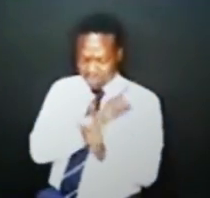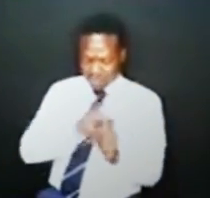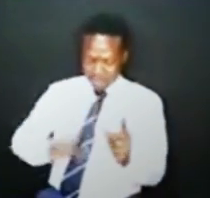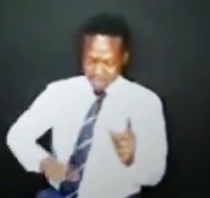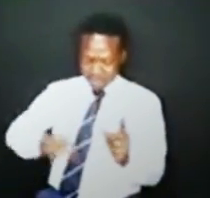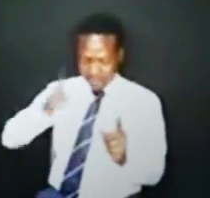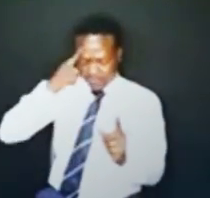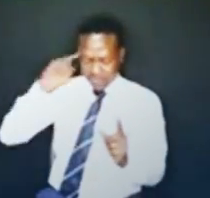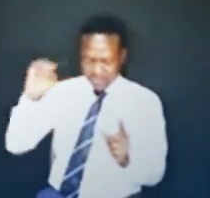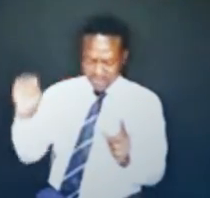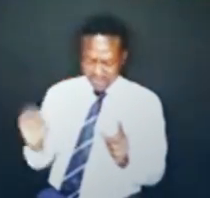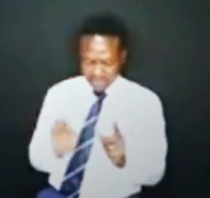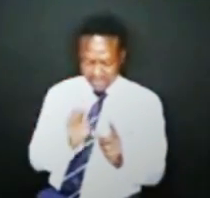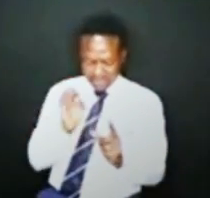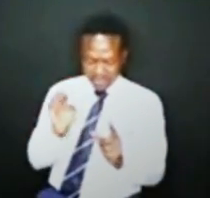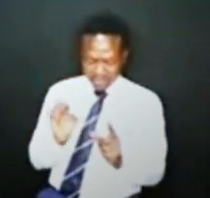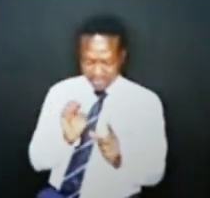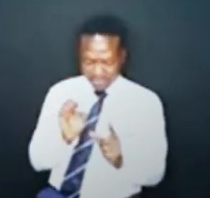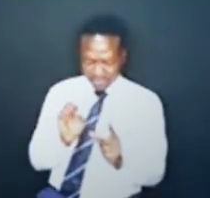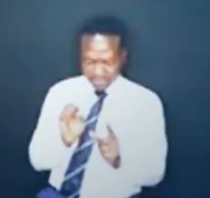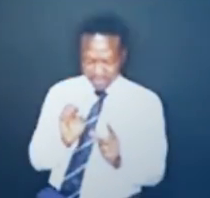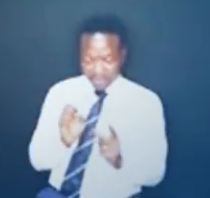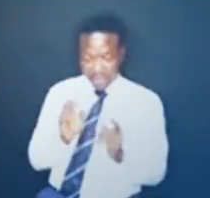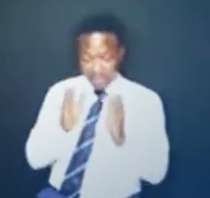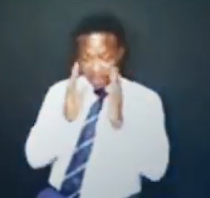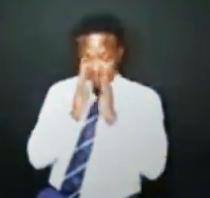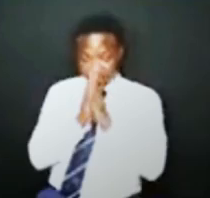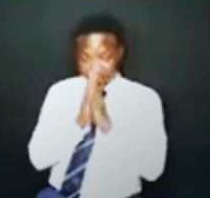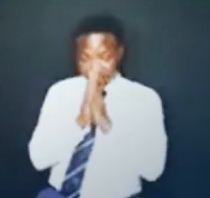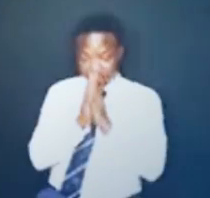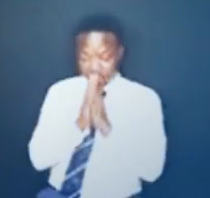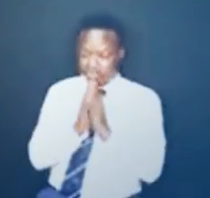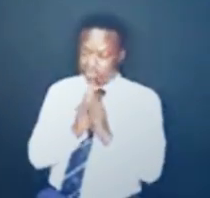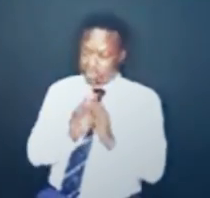forever. If you have prayed this prayer